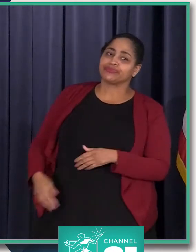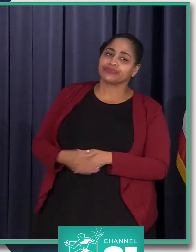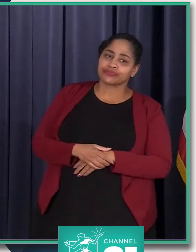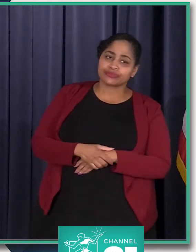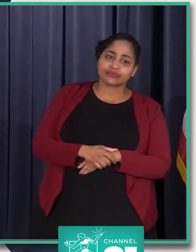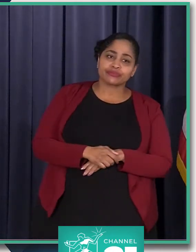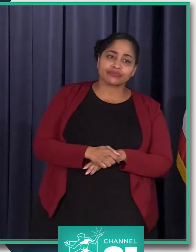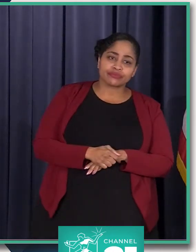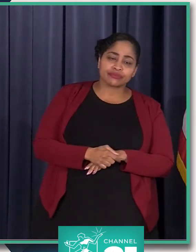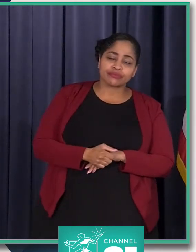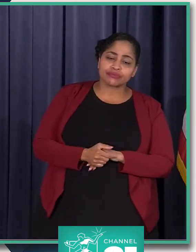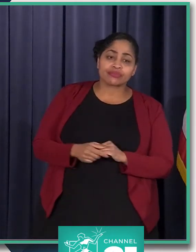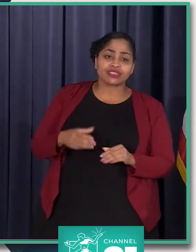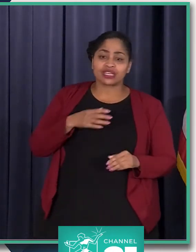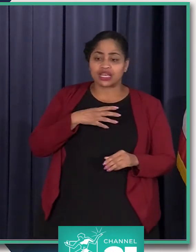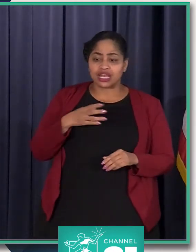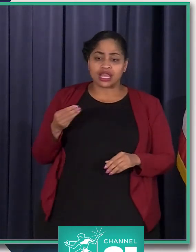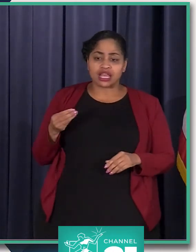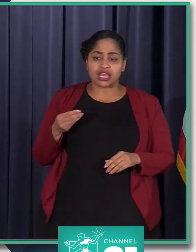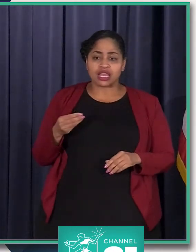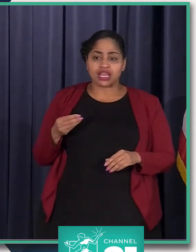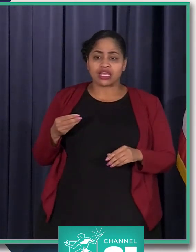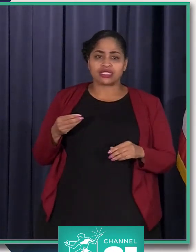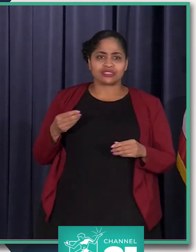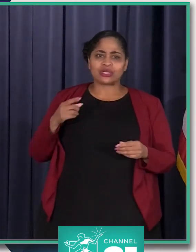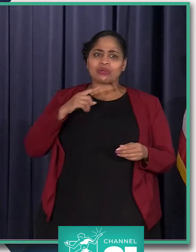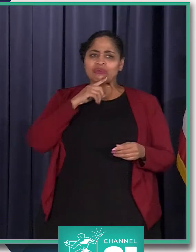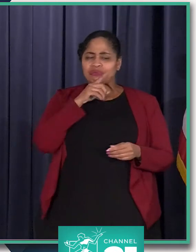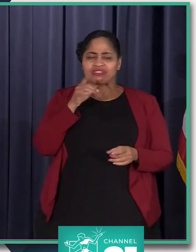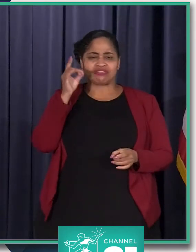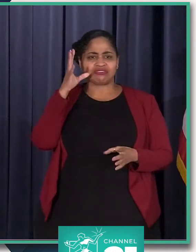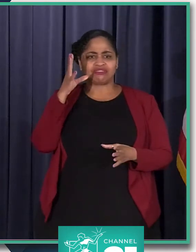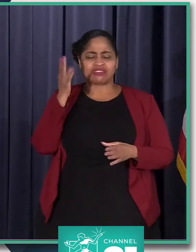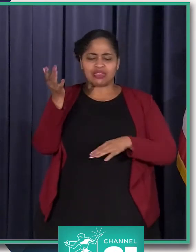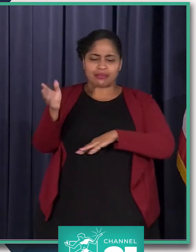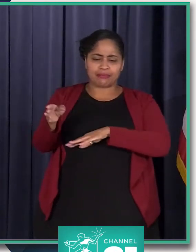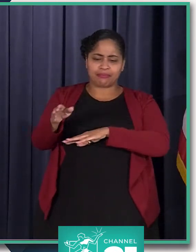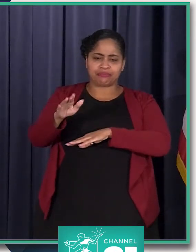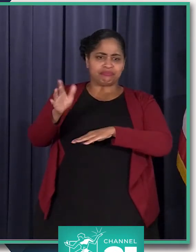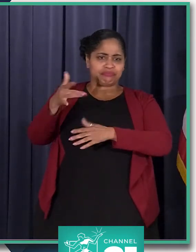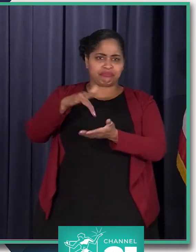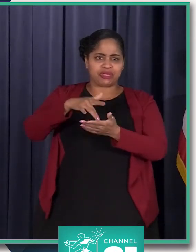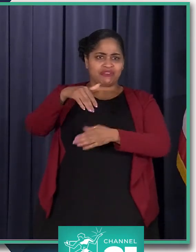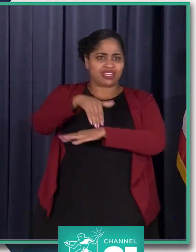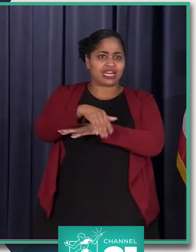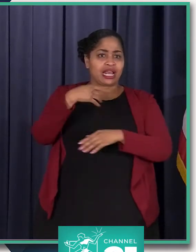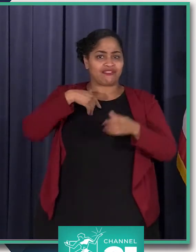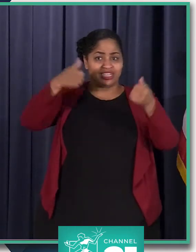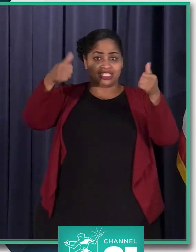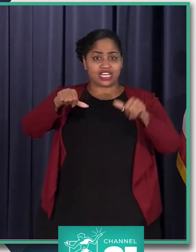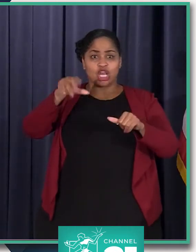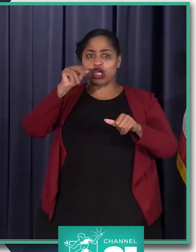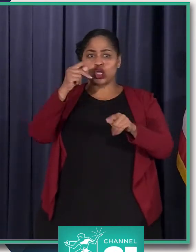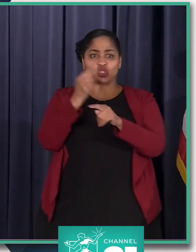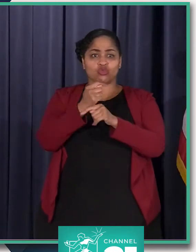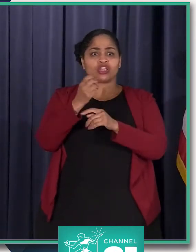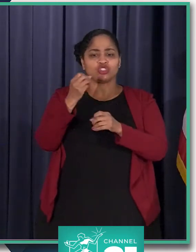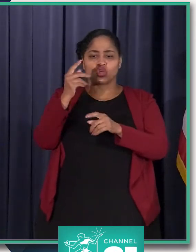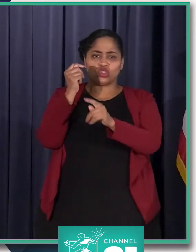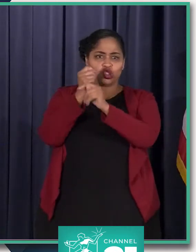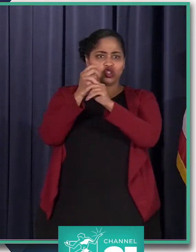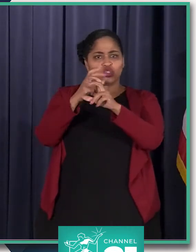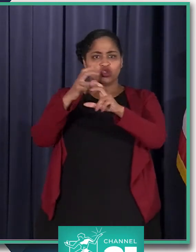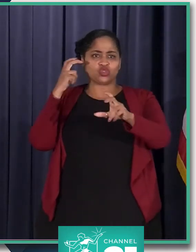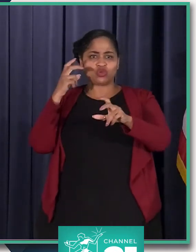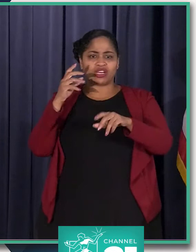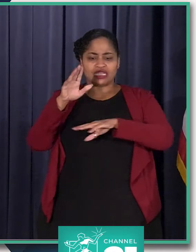As well as trucks in the middle of the night, because we have signs posted, no trucks. So they opt